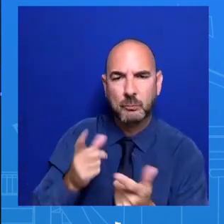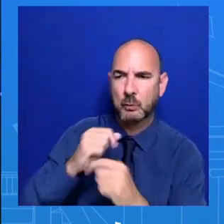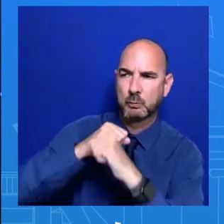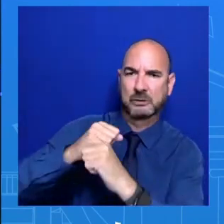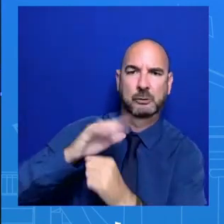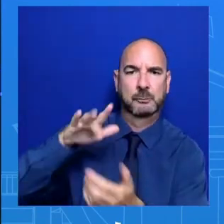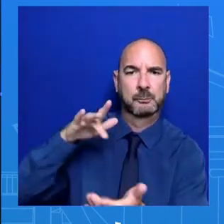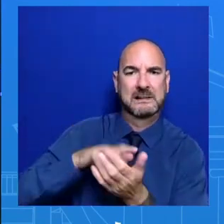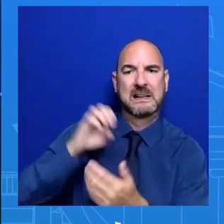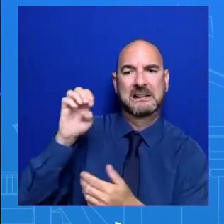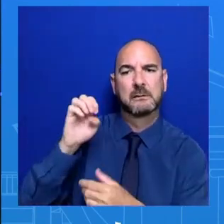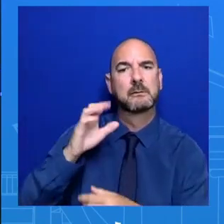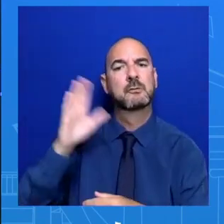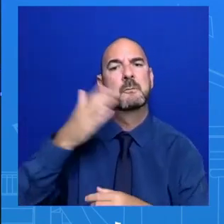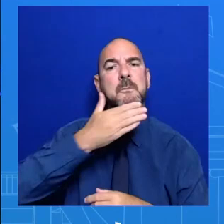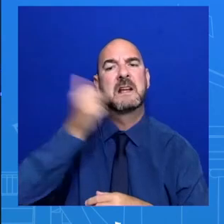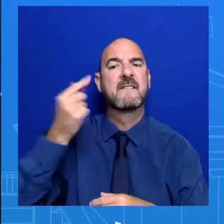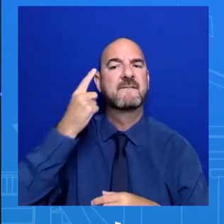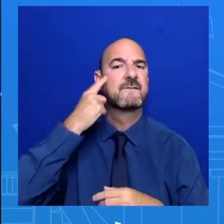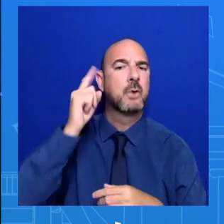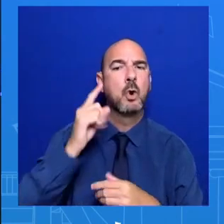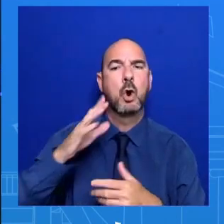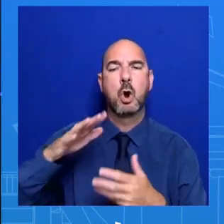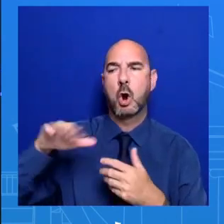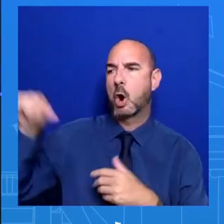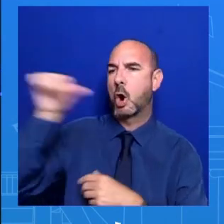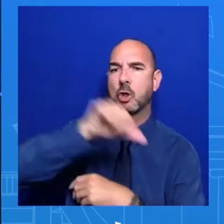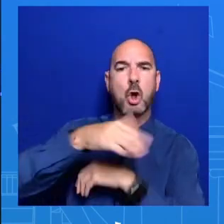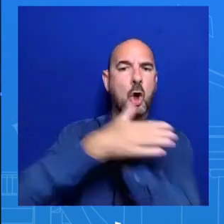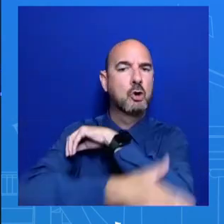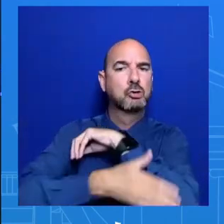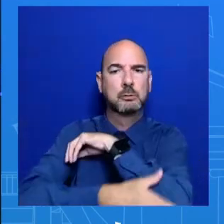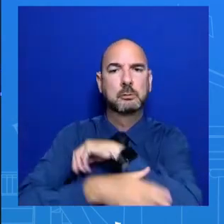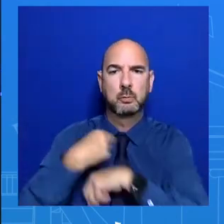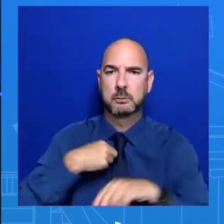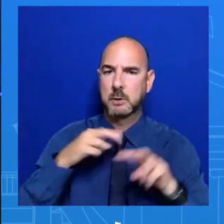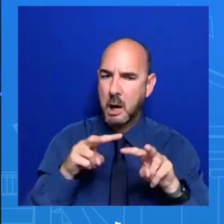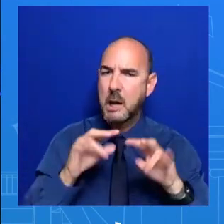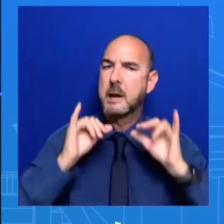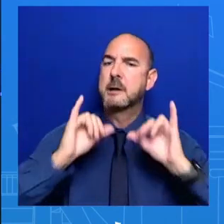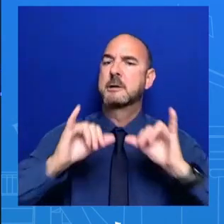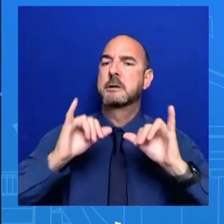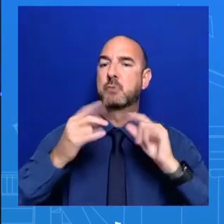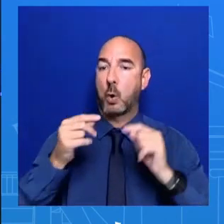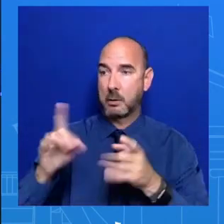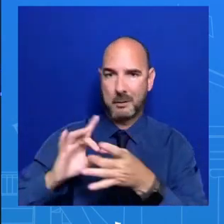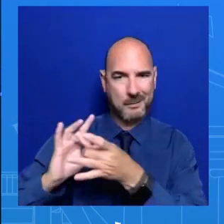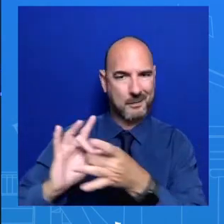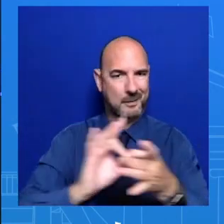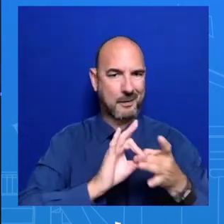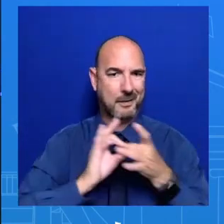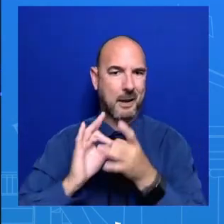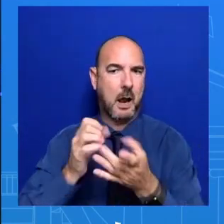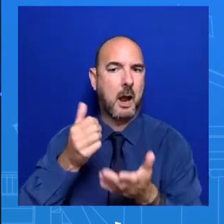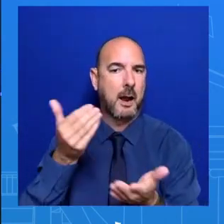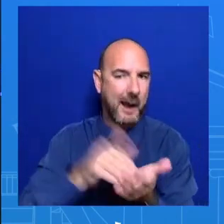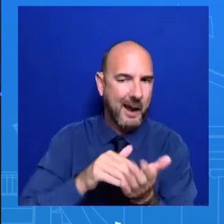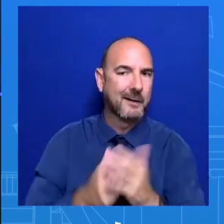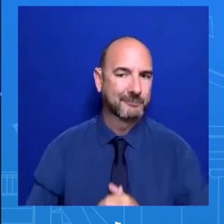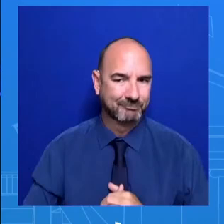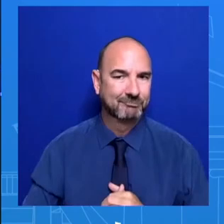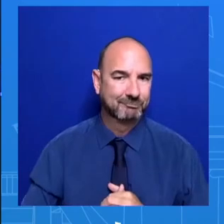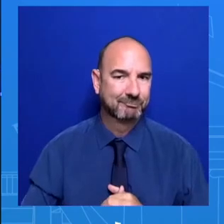the world and revitalize a lot of the partnerships and friendships that have been a source of great strength for Israel over time and can be